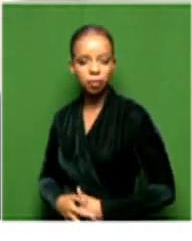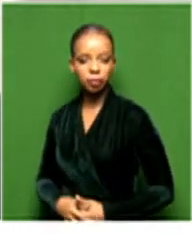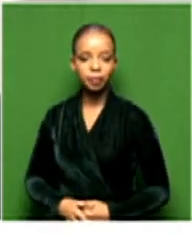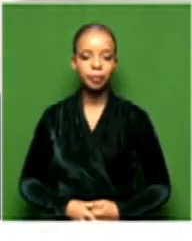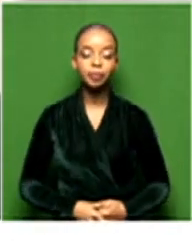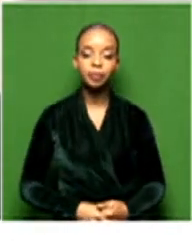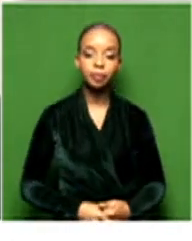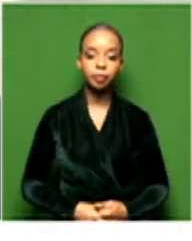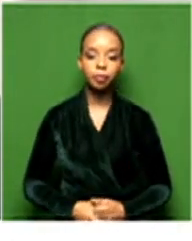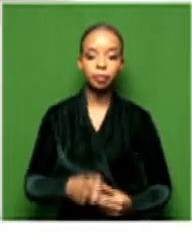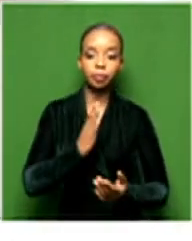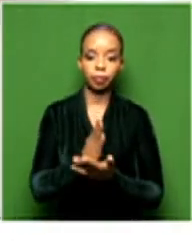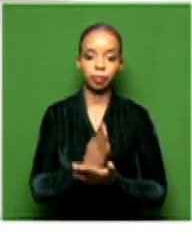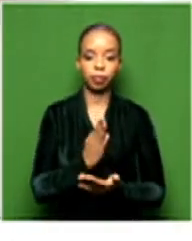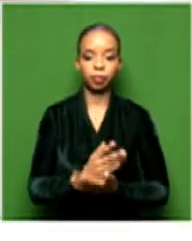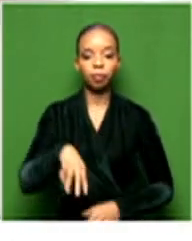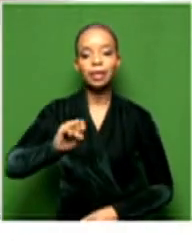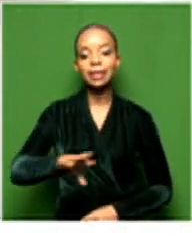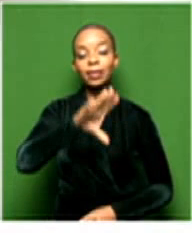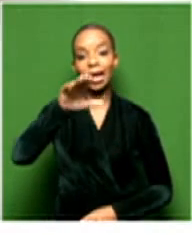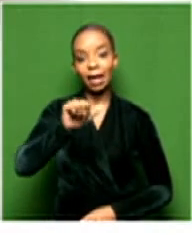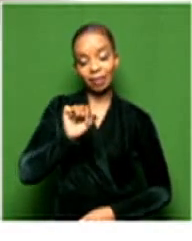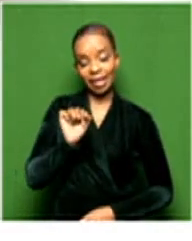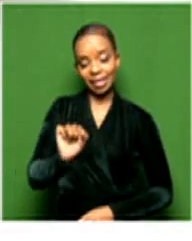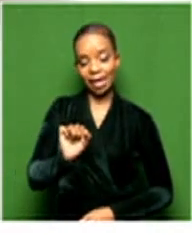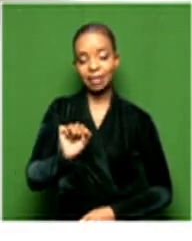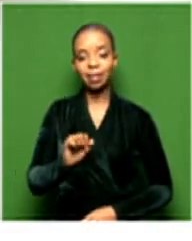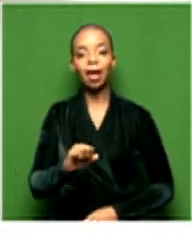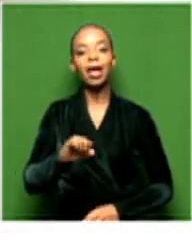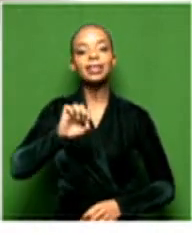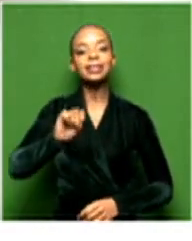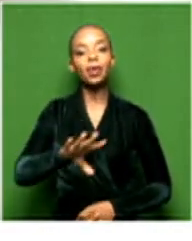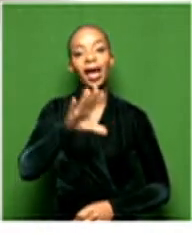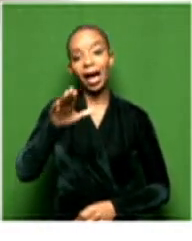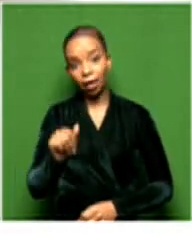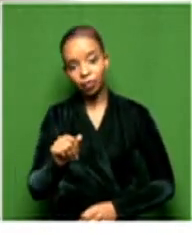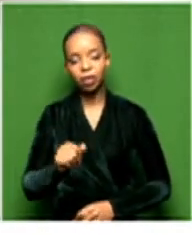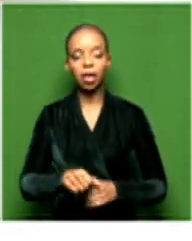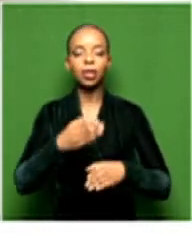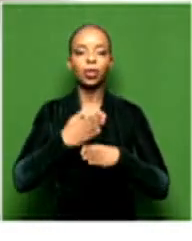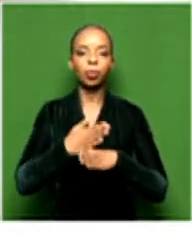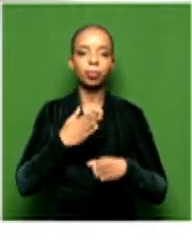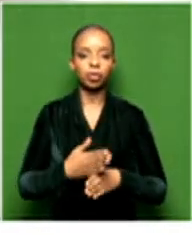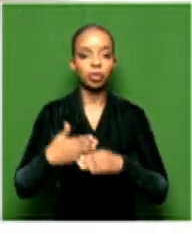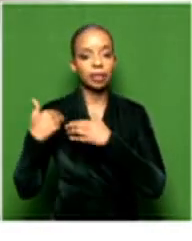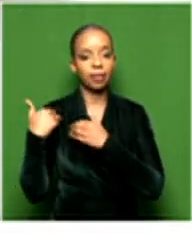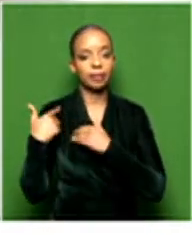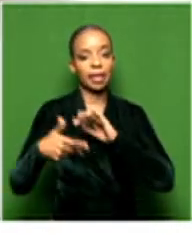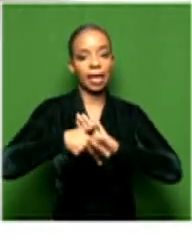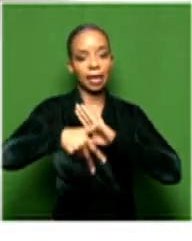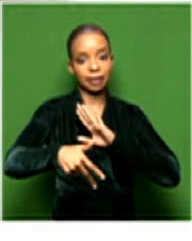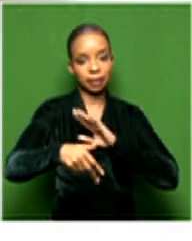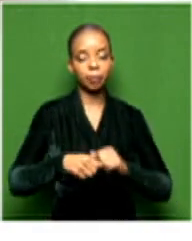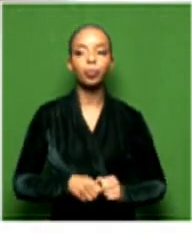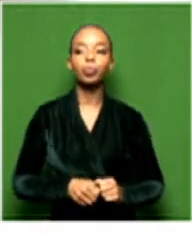Absolutely. According to the South African Occupational Health and Safety Act, any employer that employs more than 20